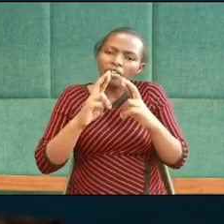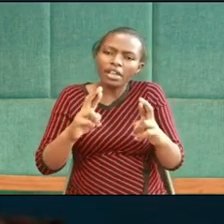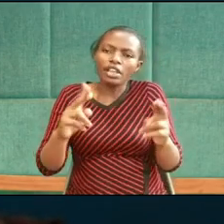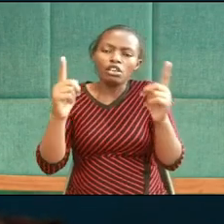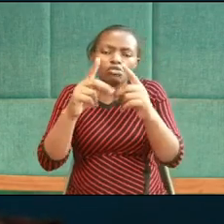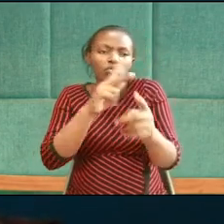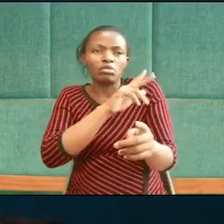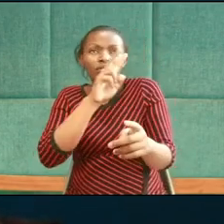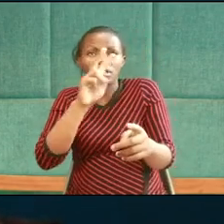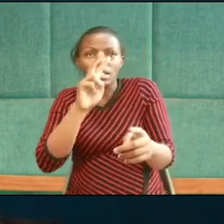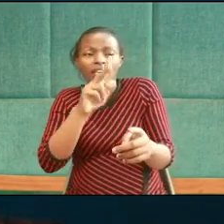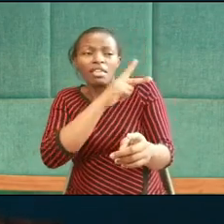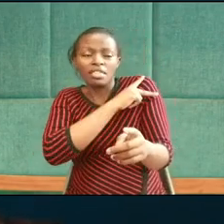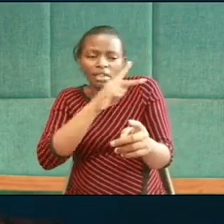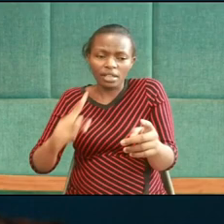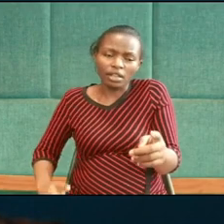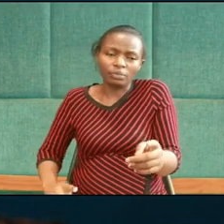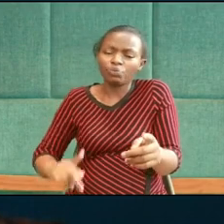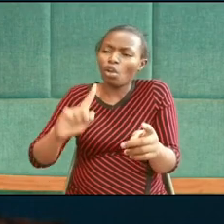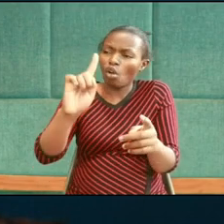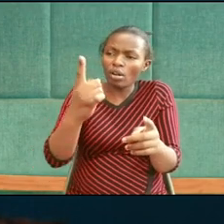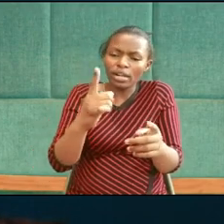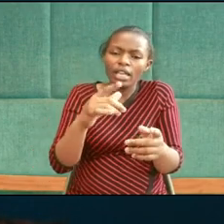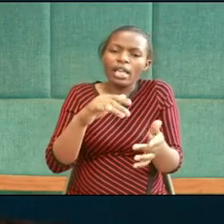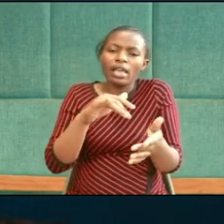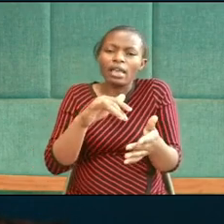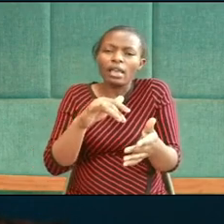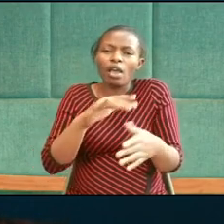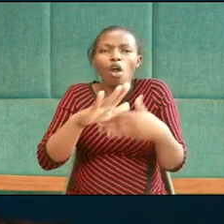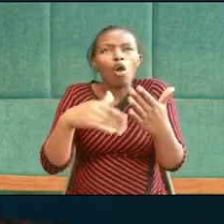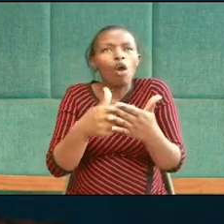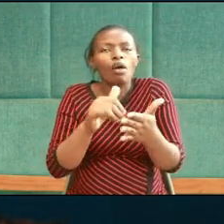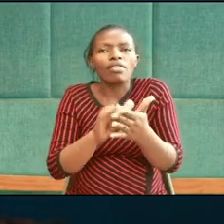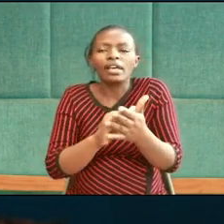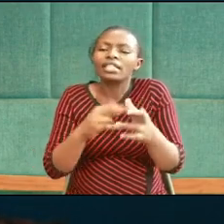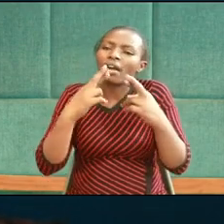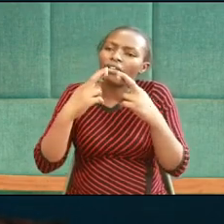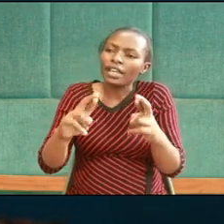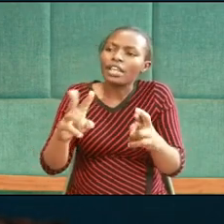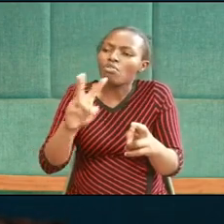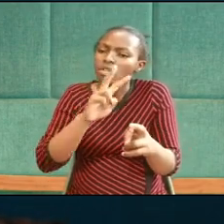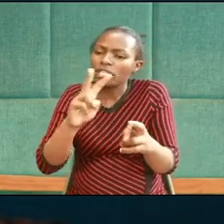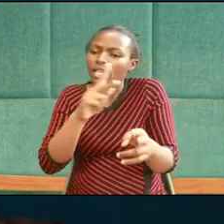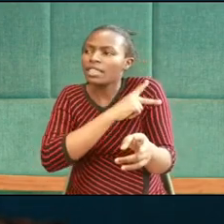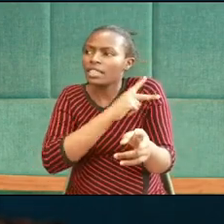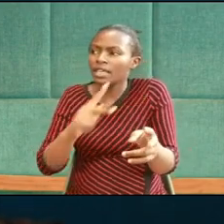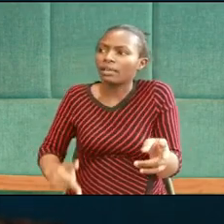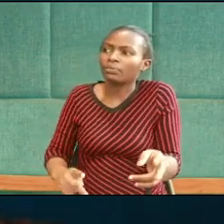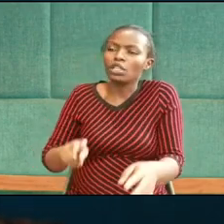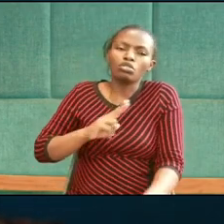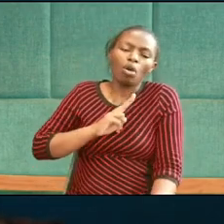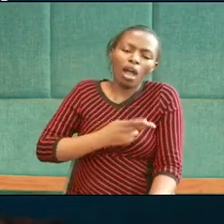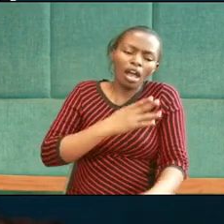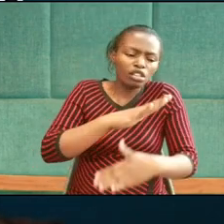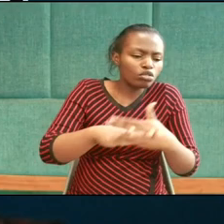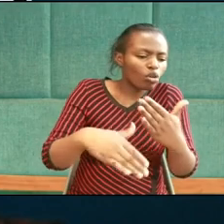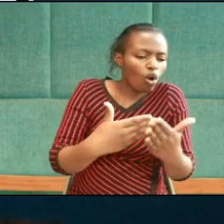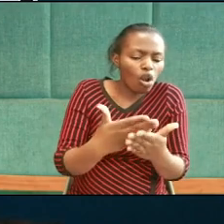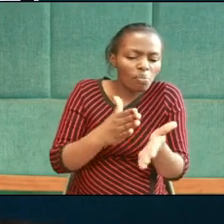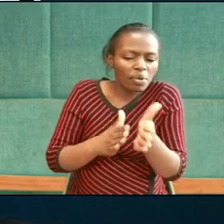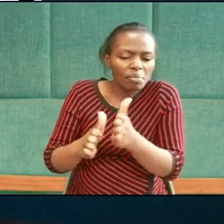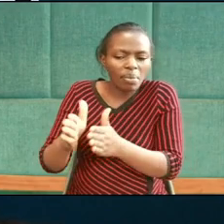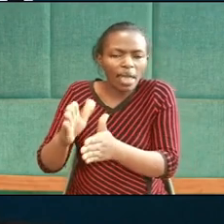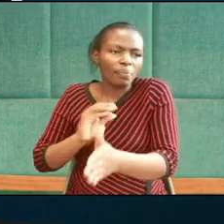our kingdom. Only those who will be ready will see the kingdom. So we are reminded to prepare